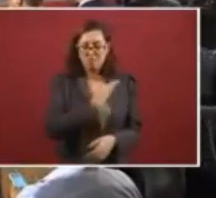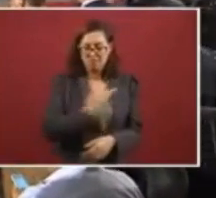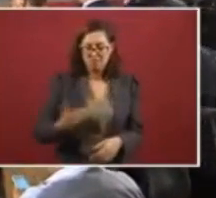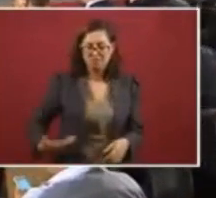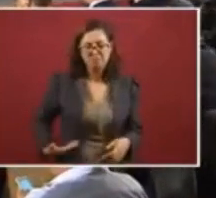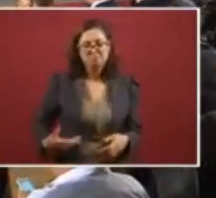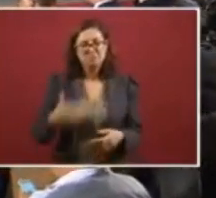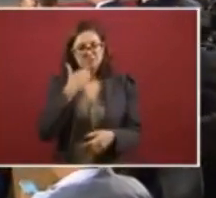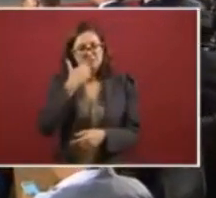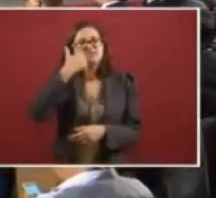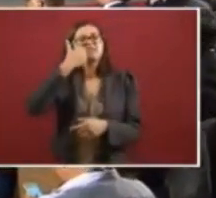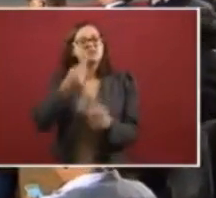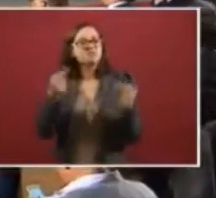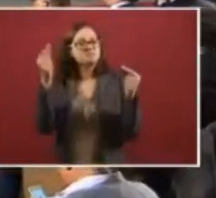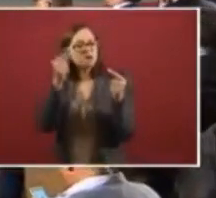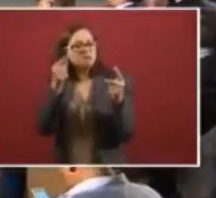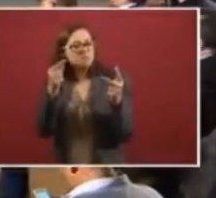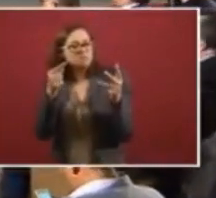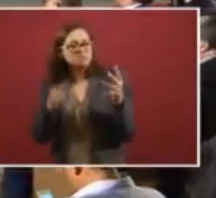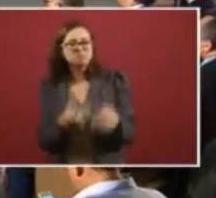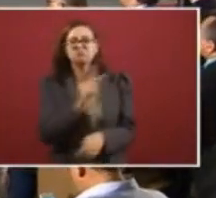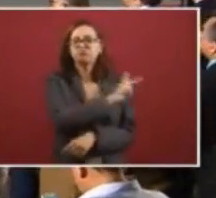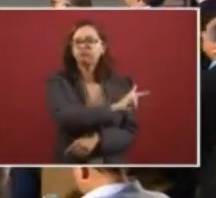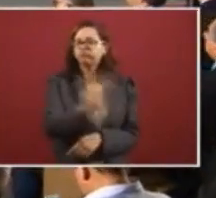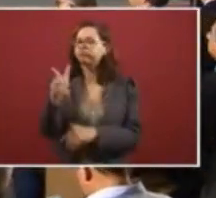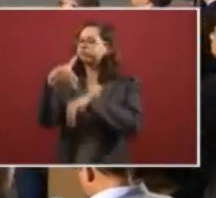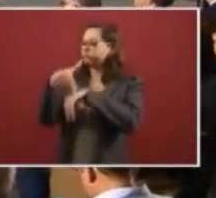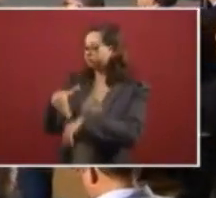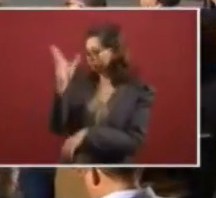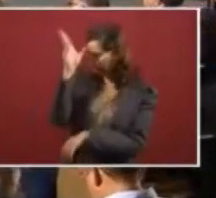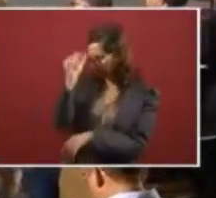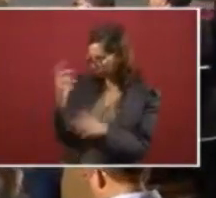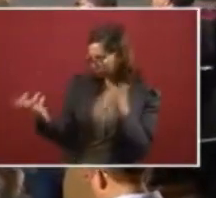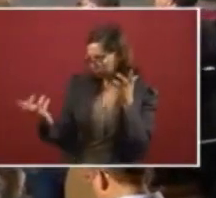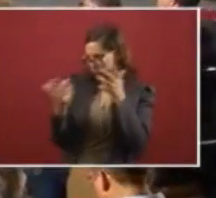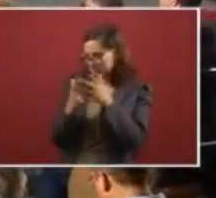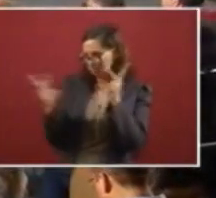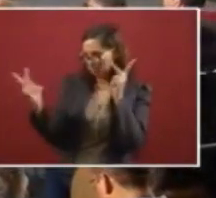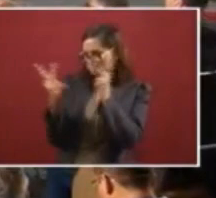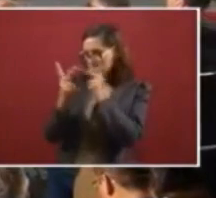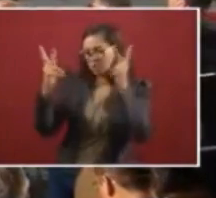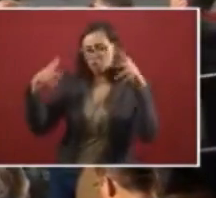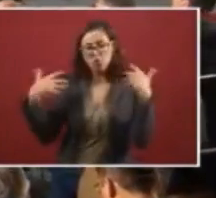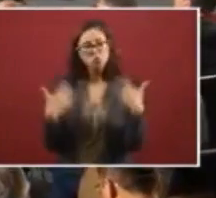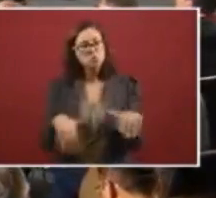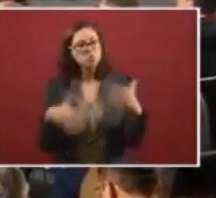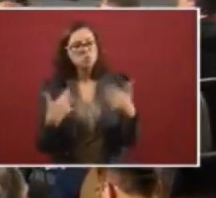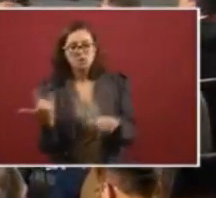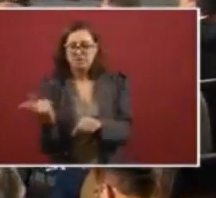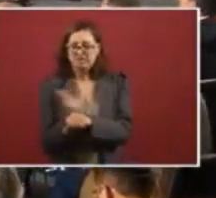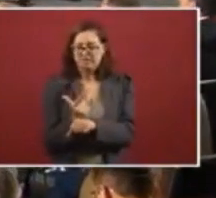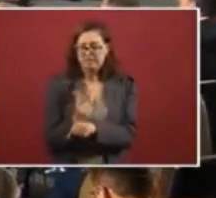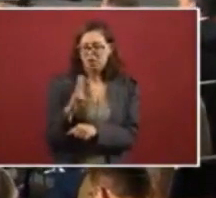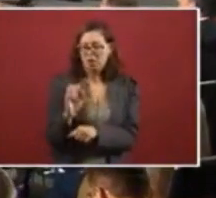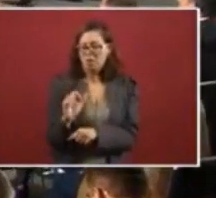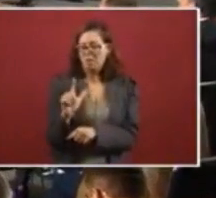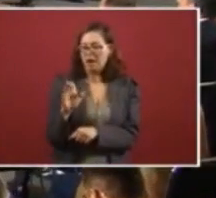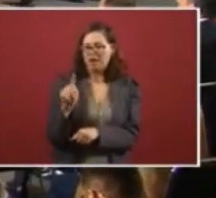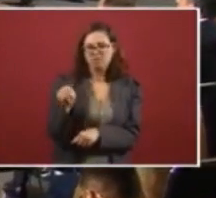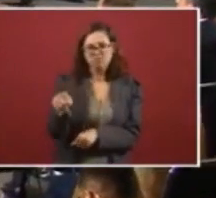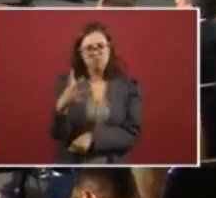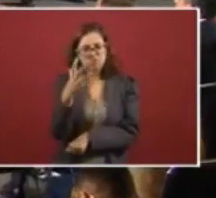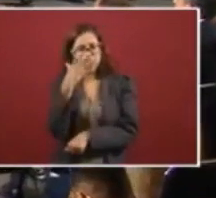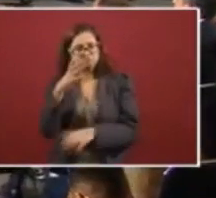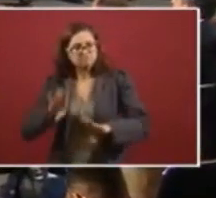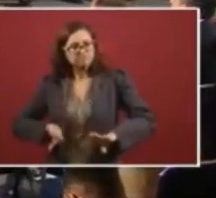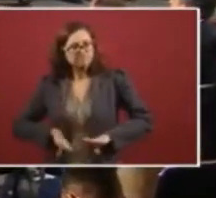to what the president wanted, And the strength